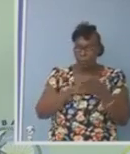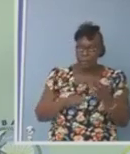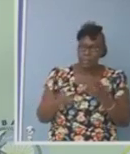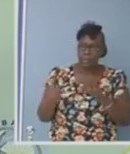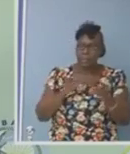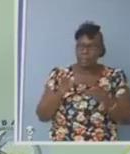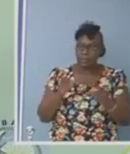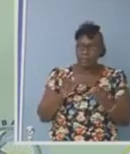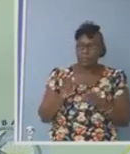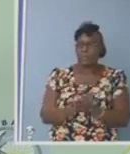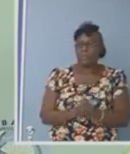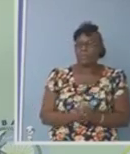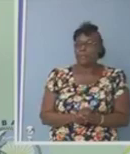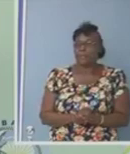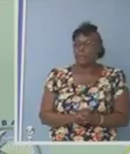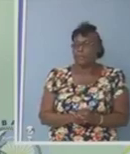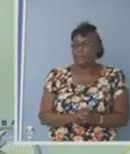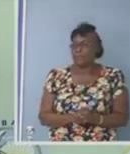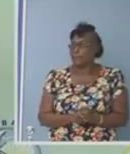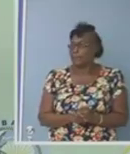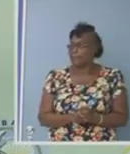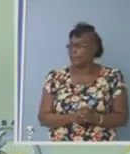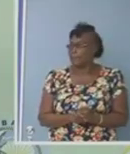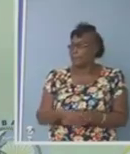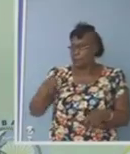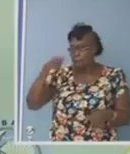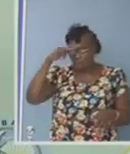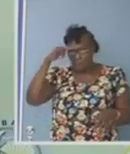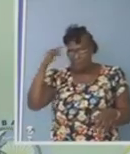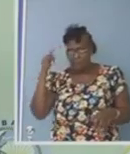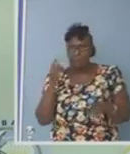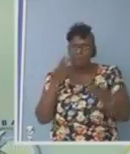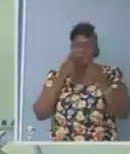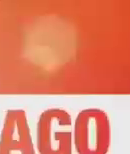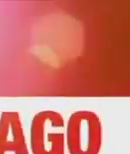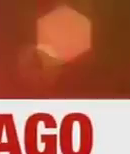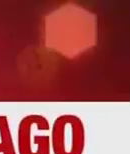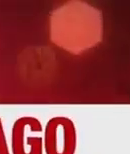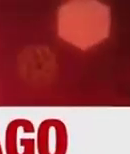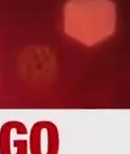financial crisis, because the response was not